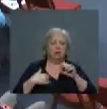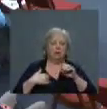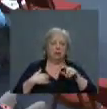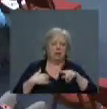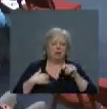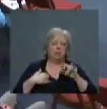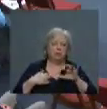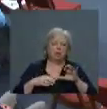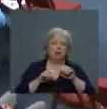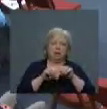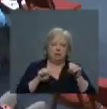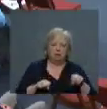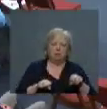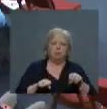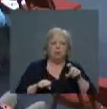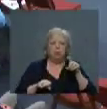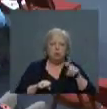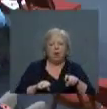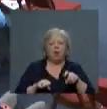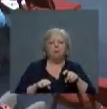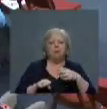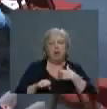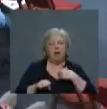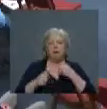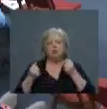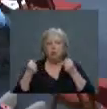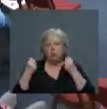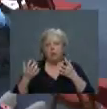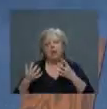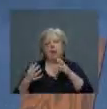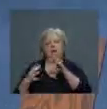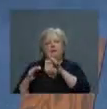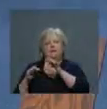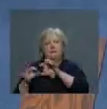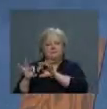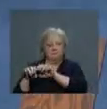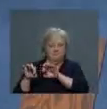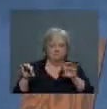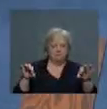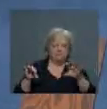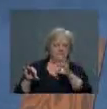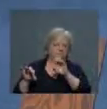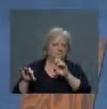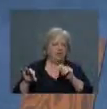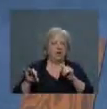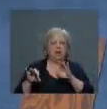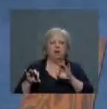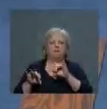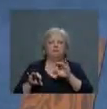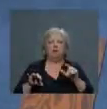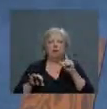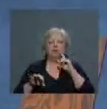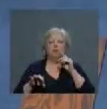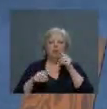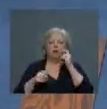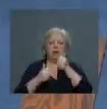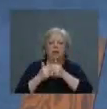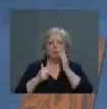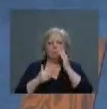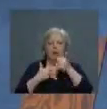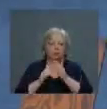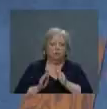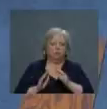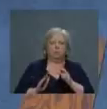in, you have to put in so many feet of field line per bedroom. Well, I think, you know, if you have a couple live in there with a